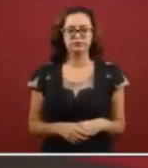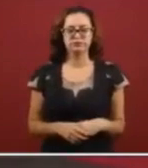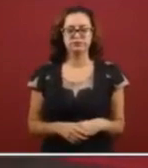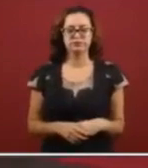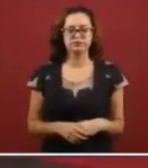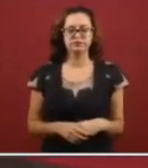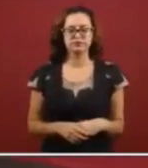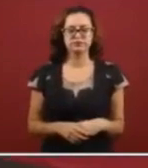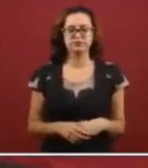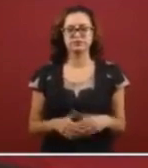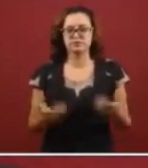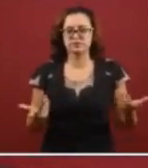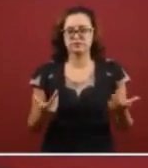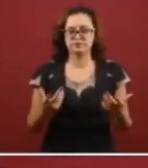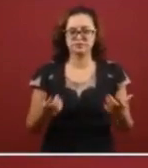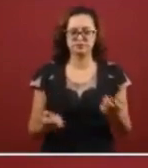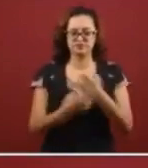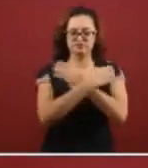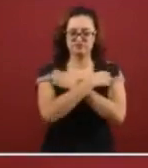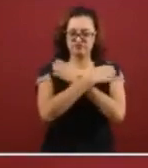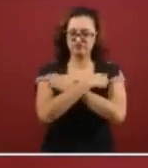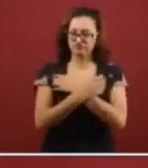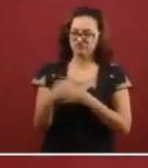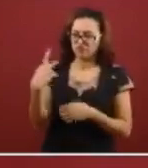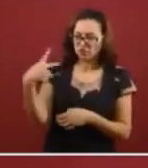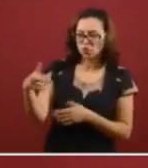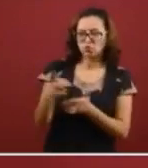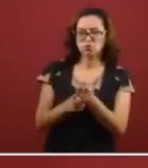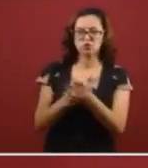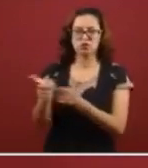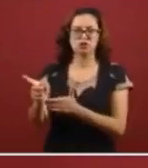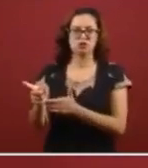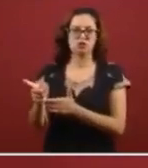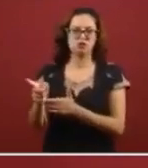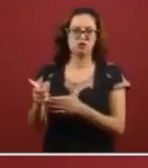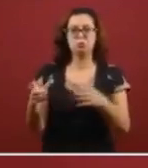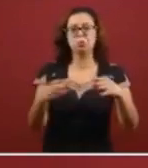that education be a right, not a privilege.